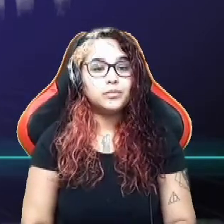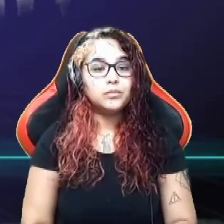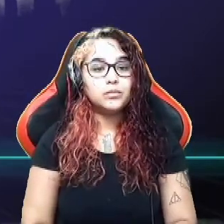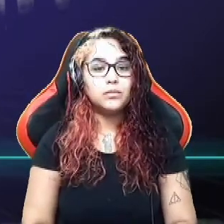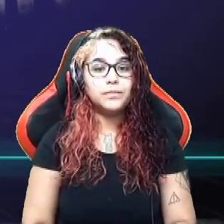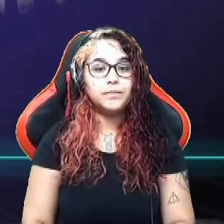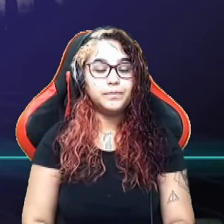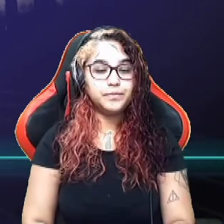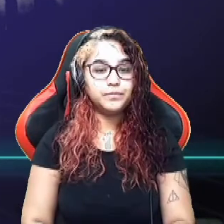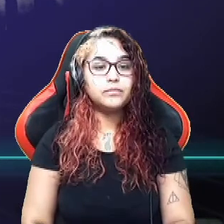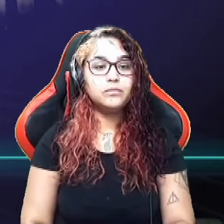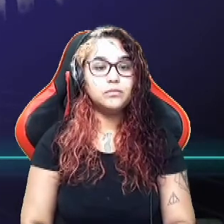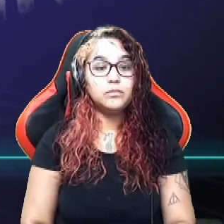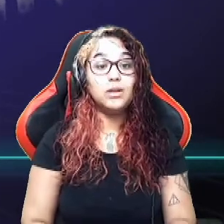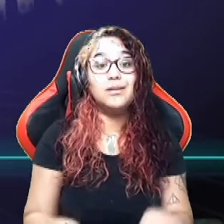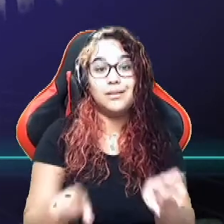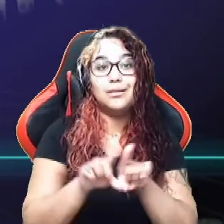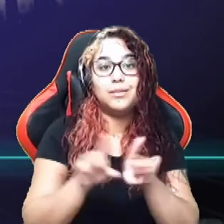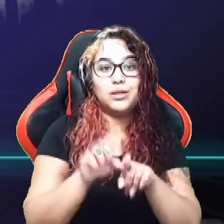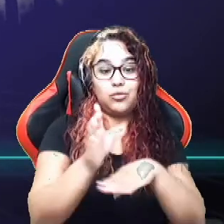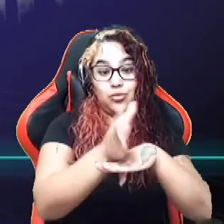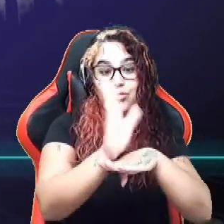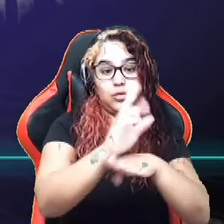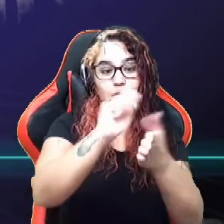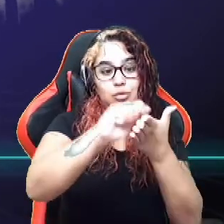for TikTok.